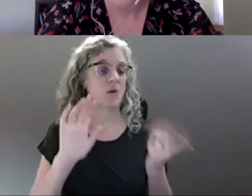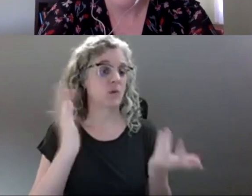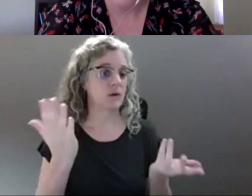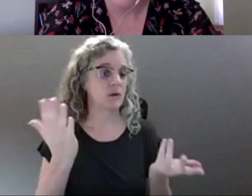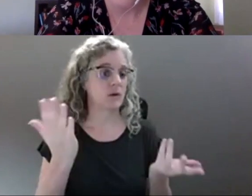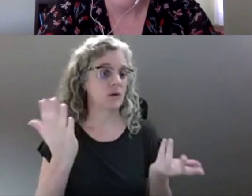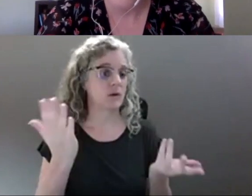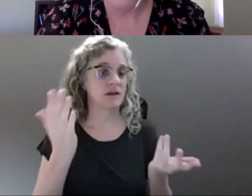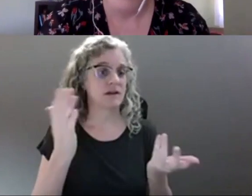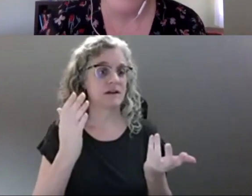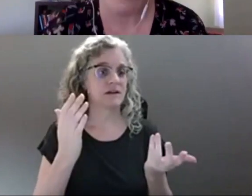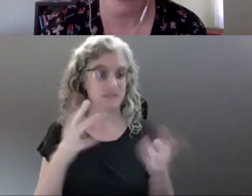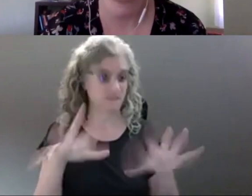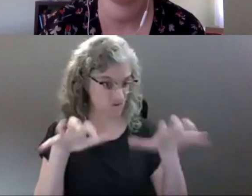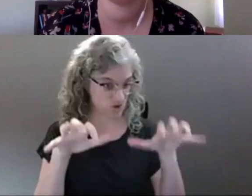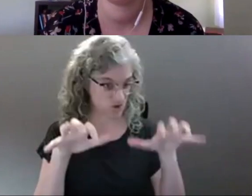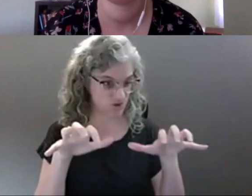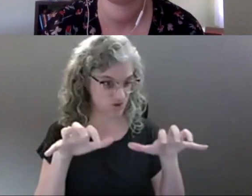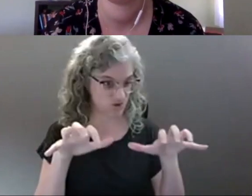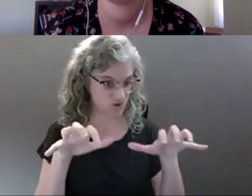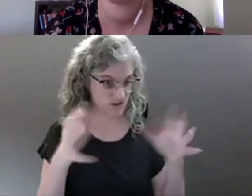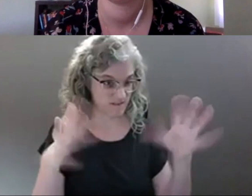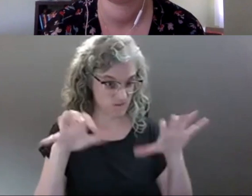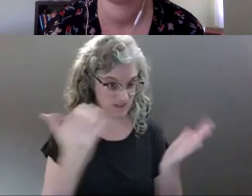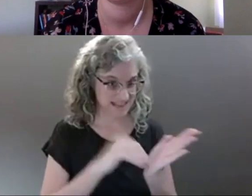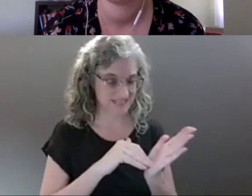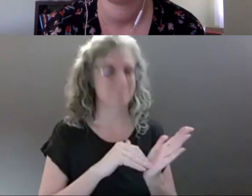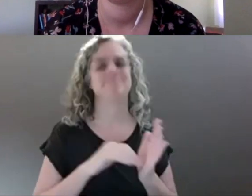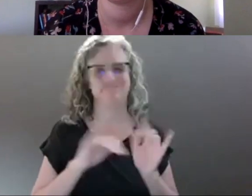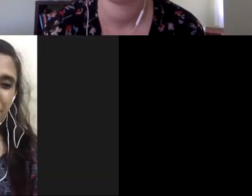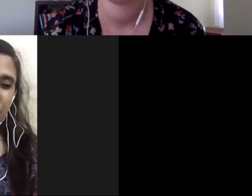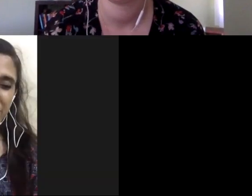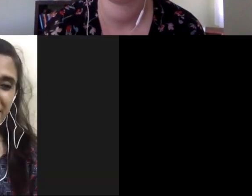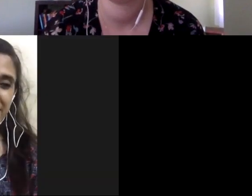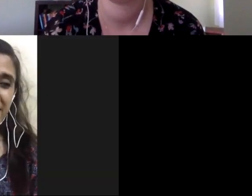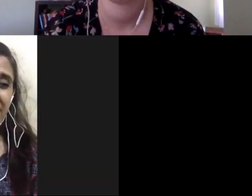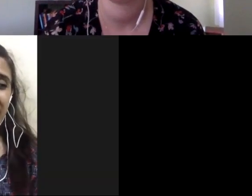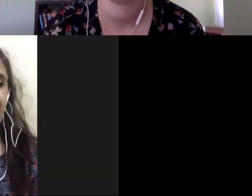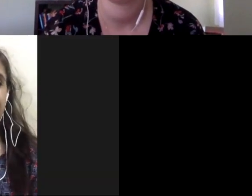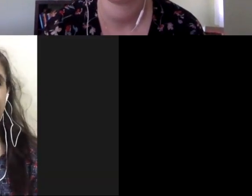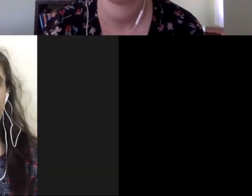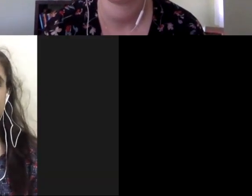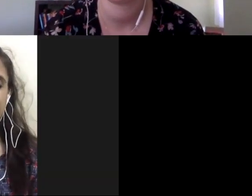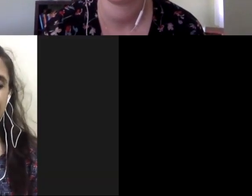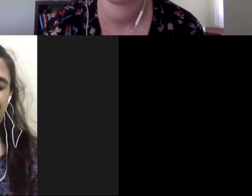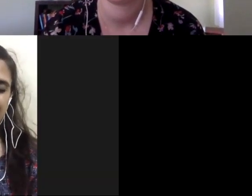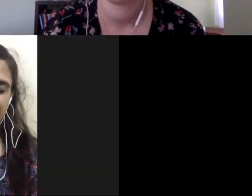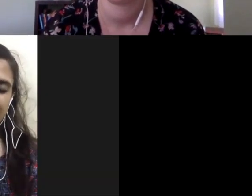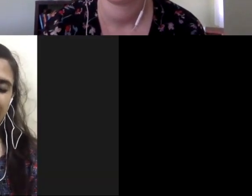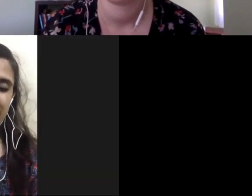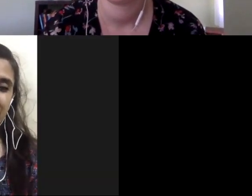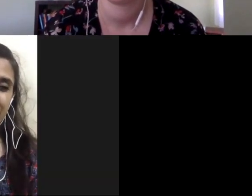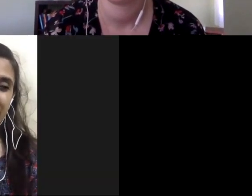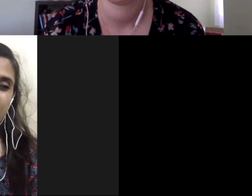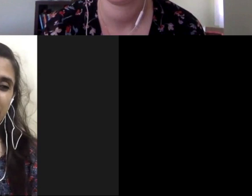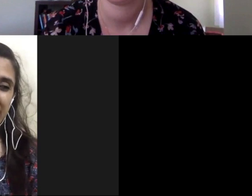Google Form and those things. That this is what we are, the first thing we are teaching them those things. And then again, like